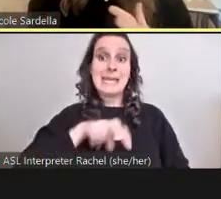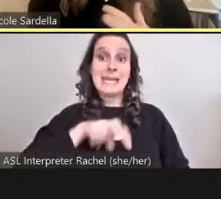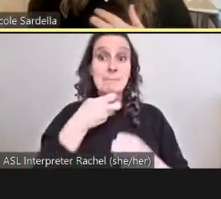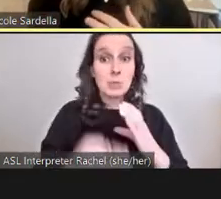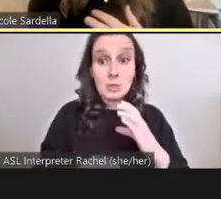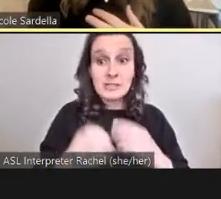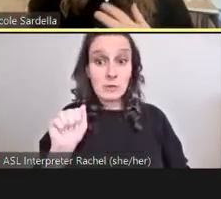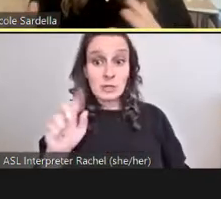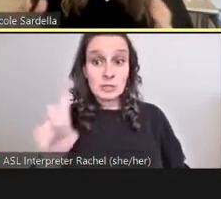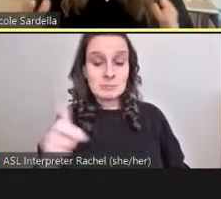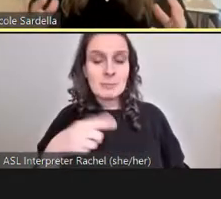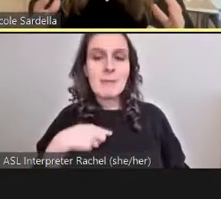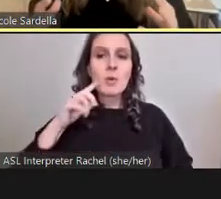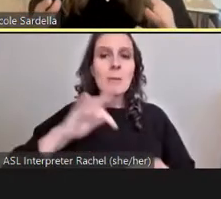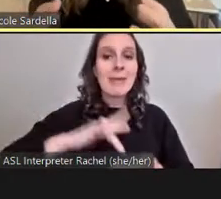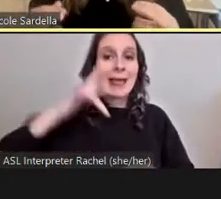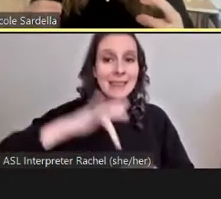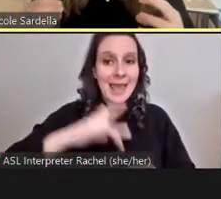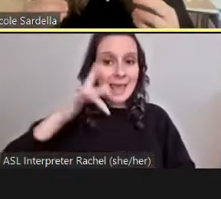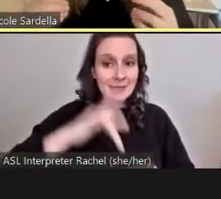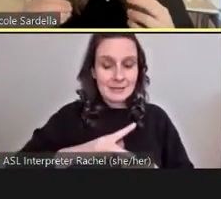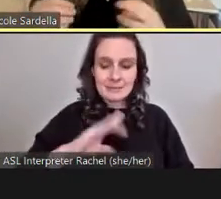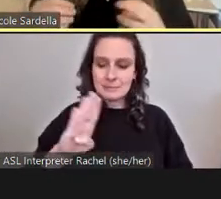description, but for the ballet,